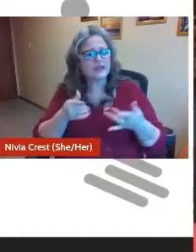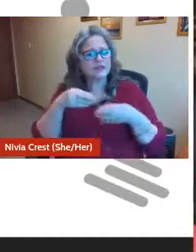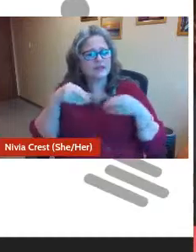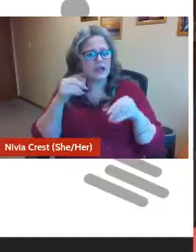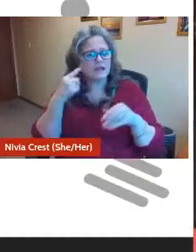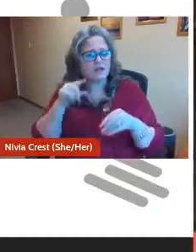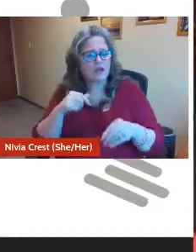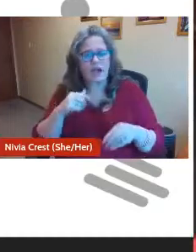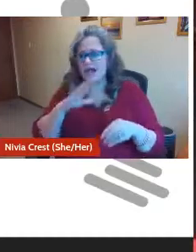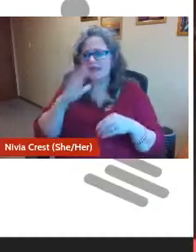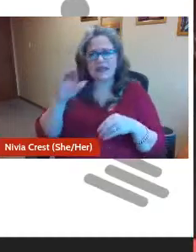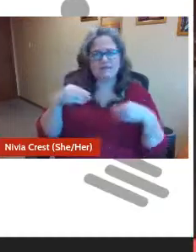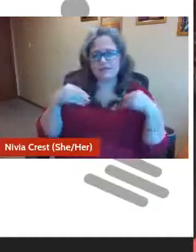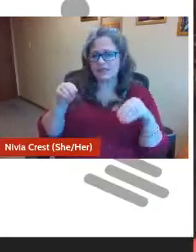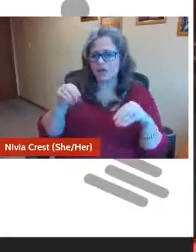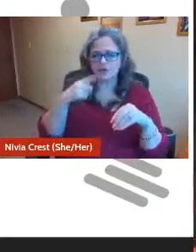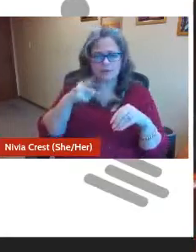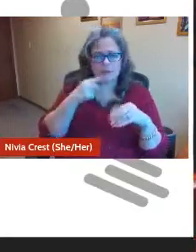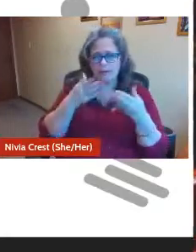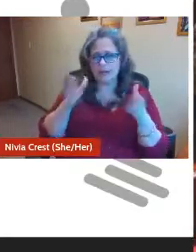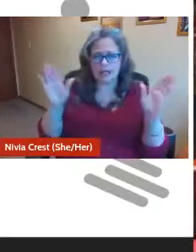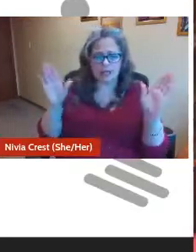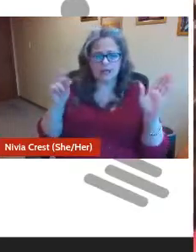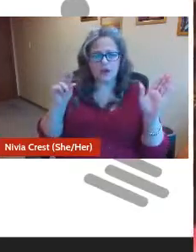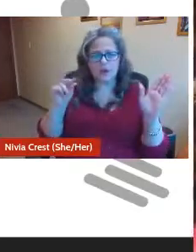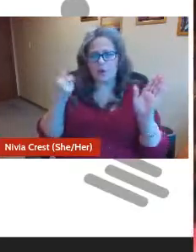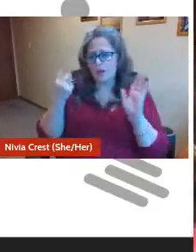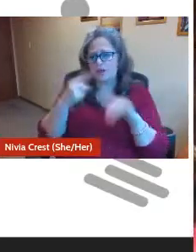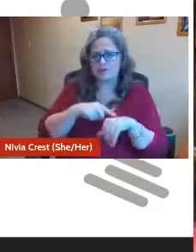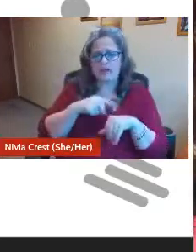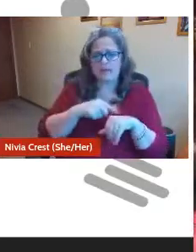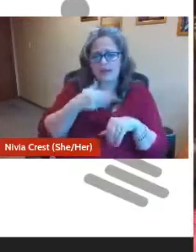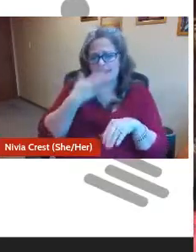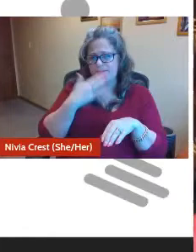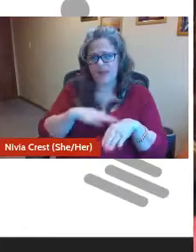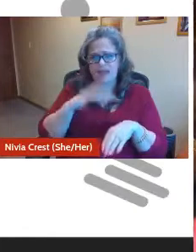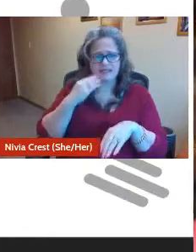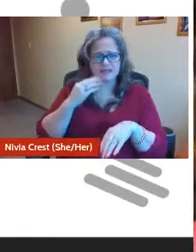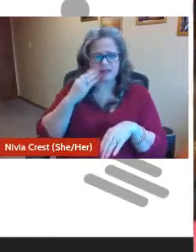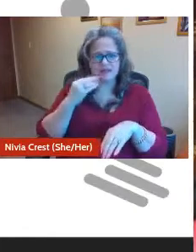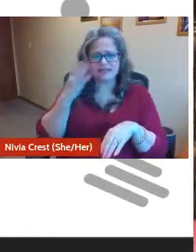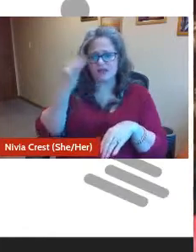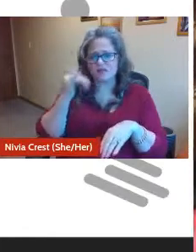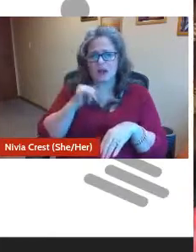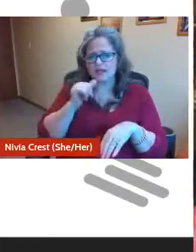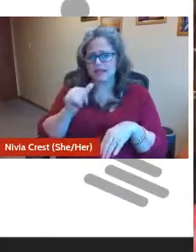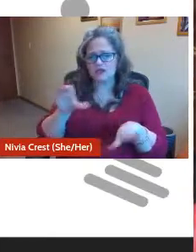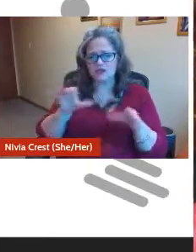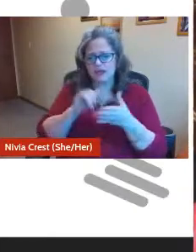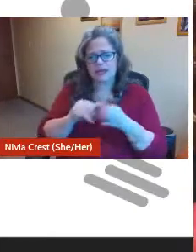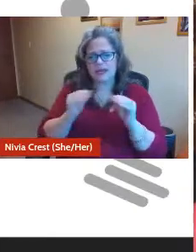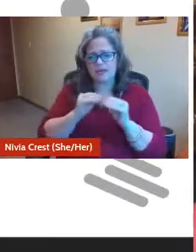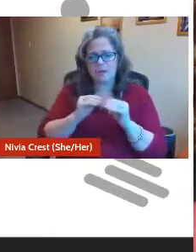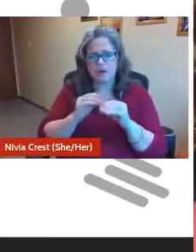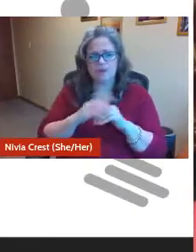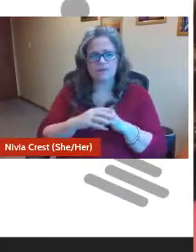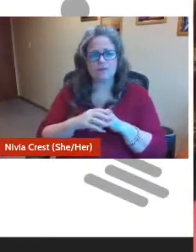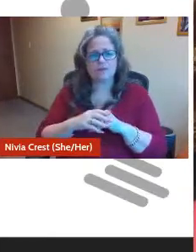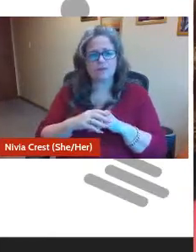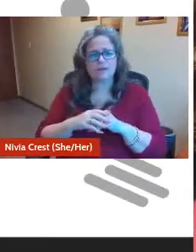I never sold for the public. Oh, really? It was one time I had a bad experience. I guess that's why I didn't do it anymore.